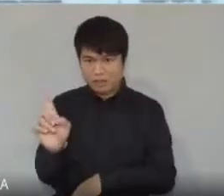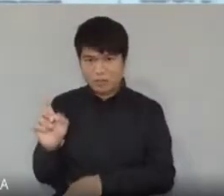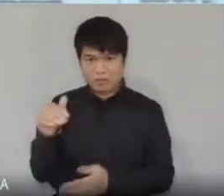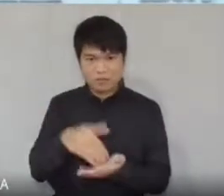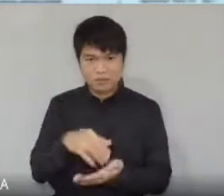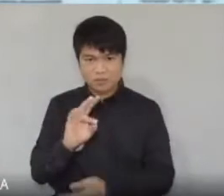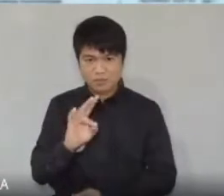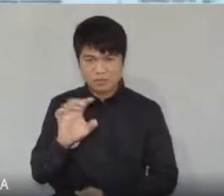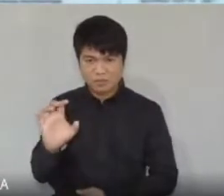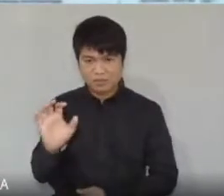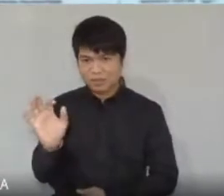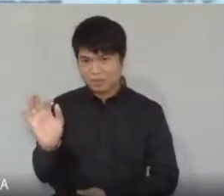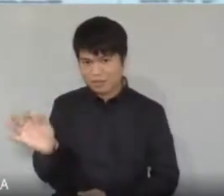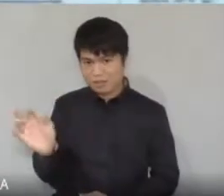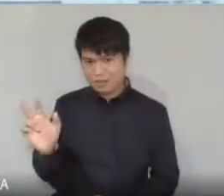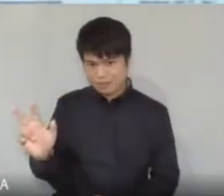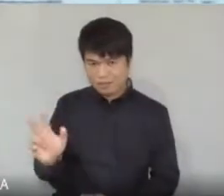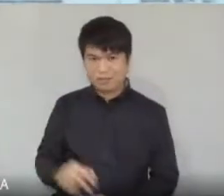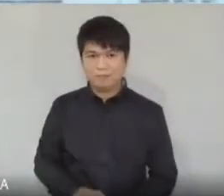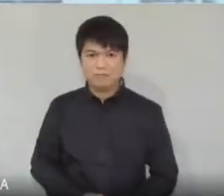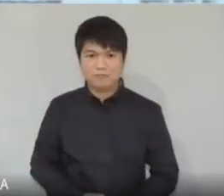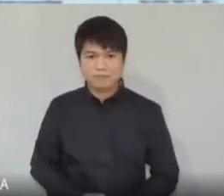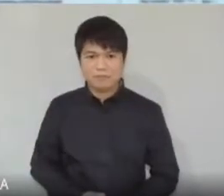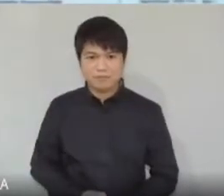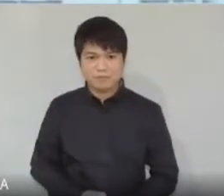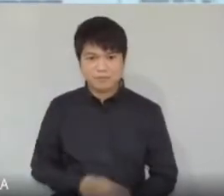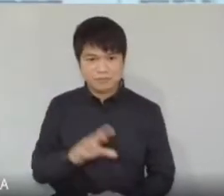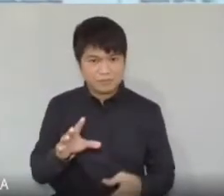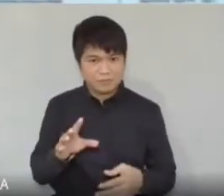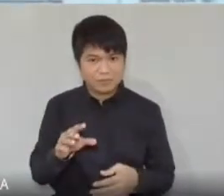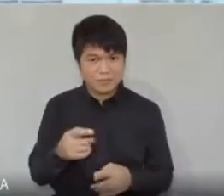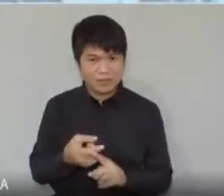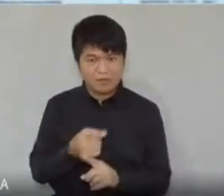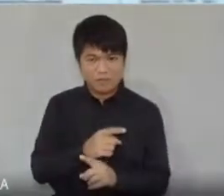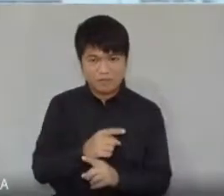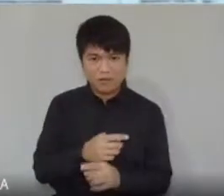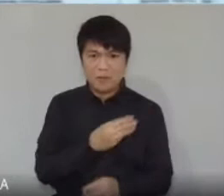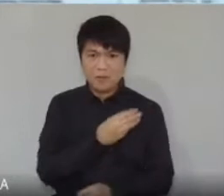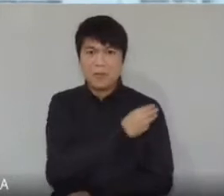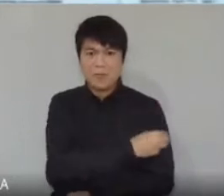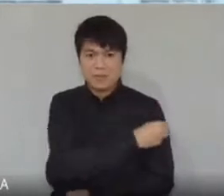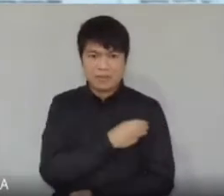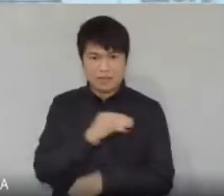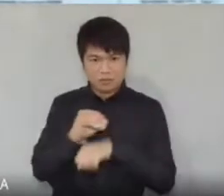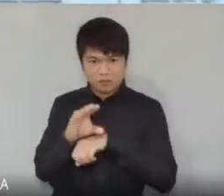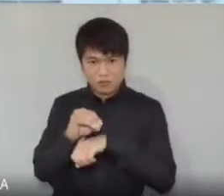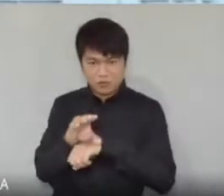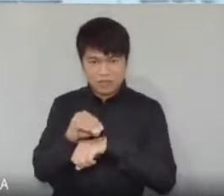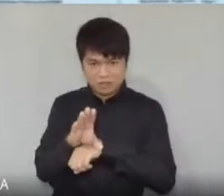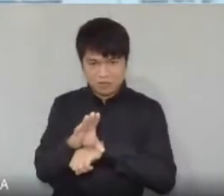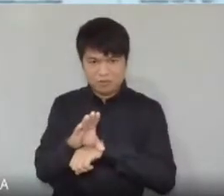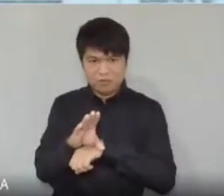referrals, for the delivery of other medicines, for the, as we know, our